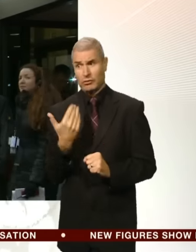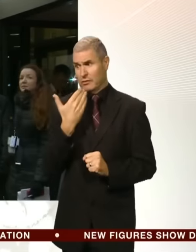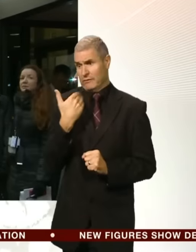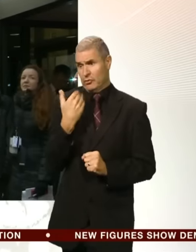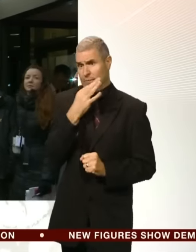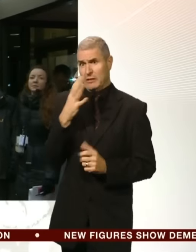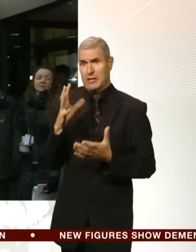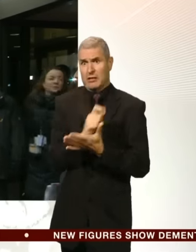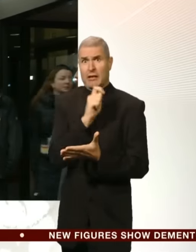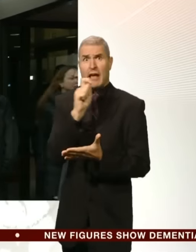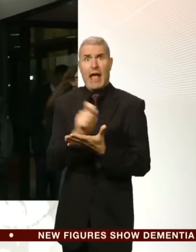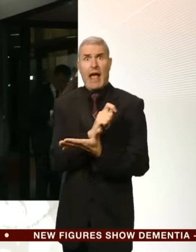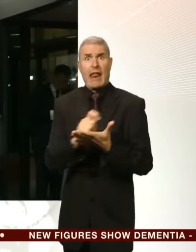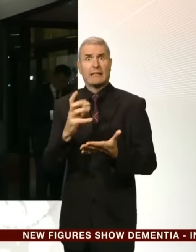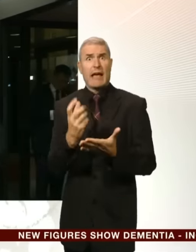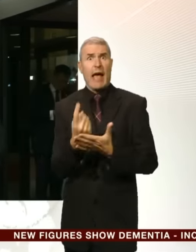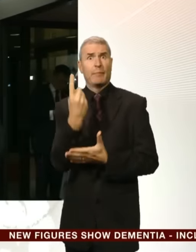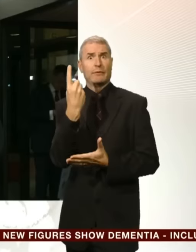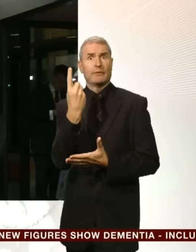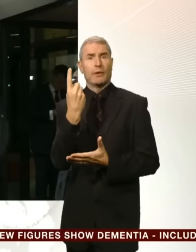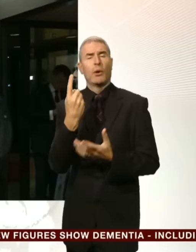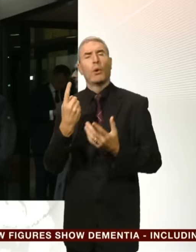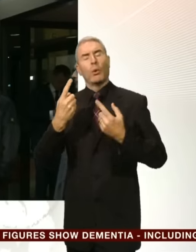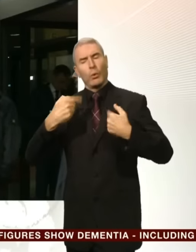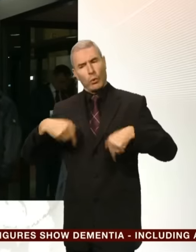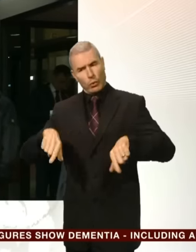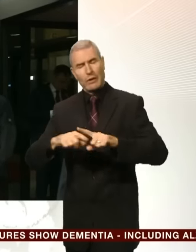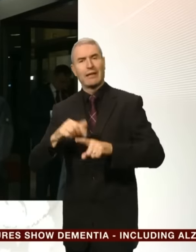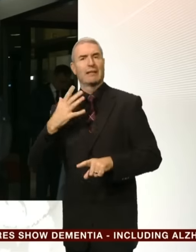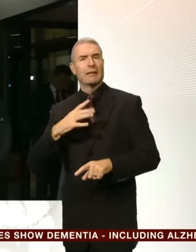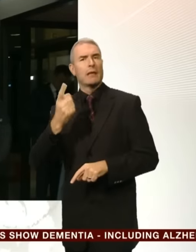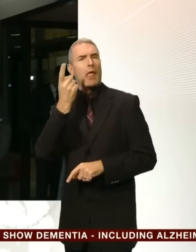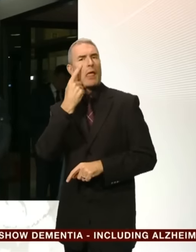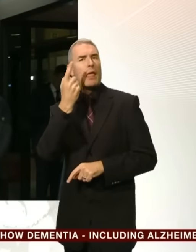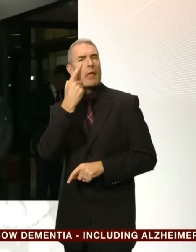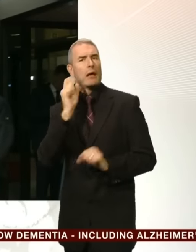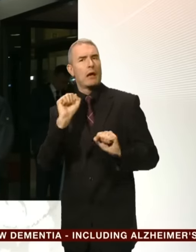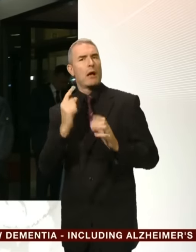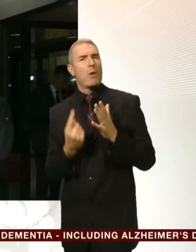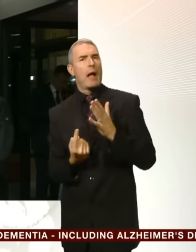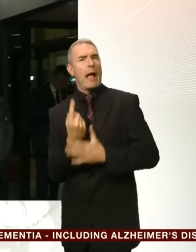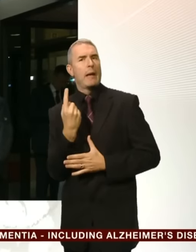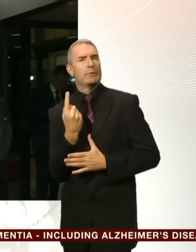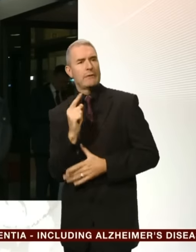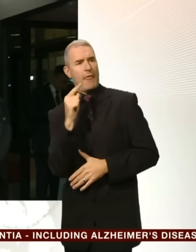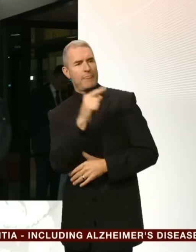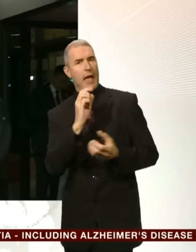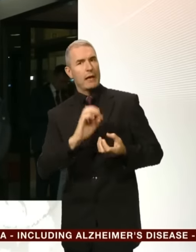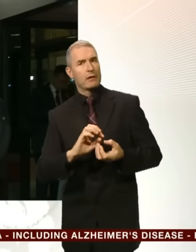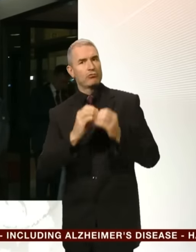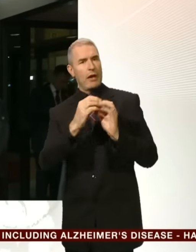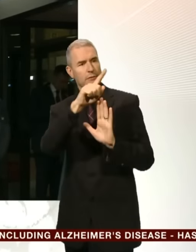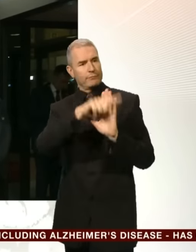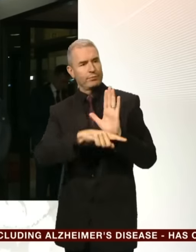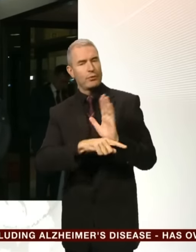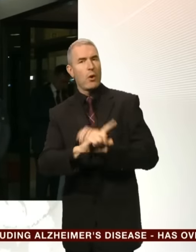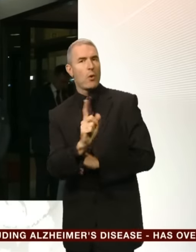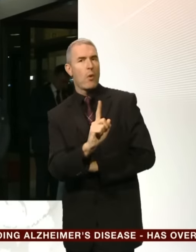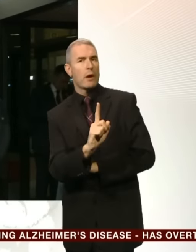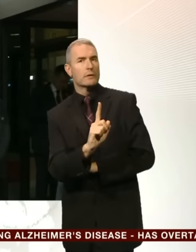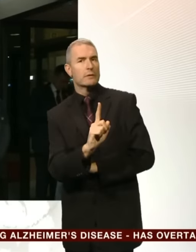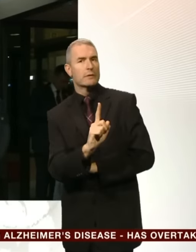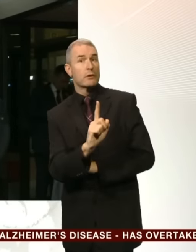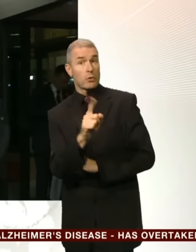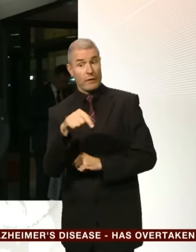since the election has taken place. I think we all need to wait and see what they come up with. But I think we should regard